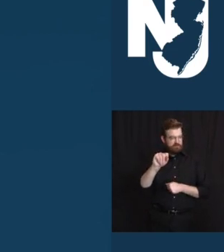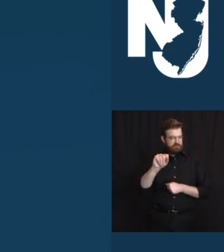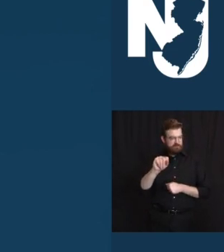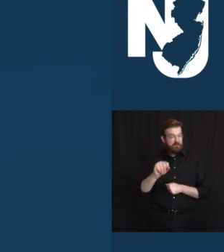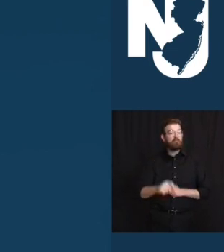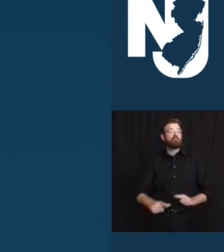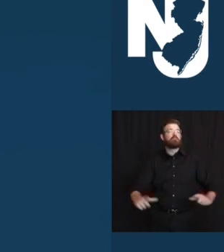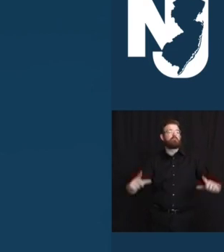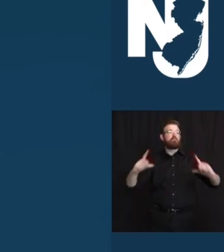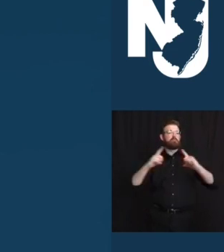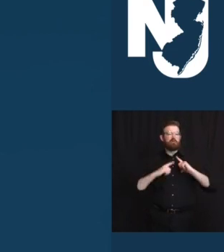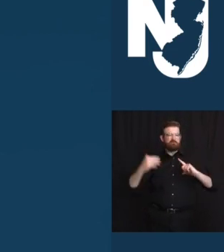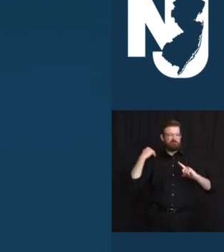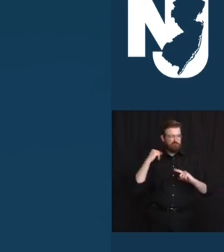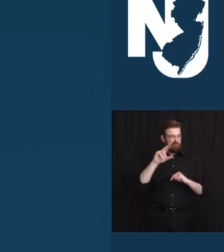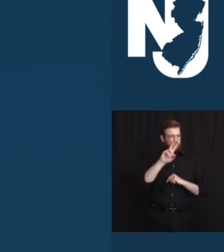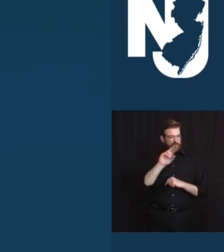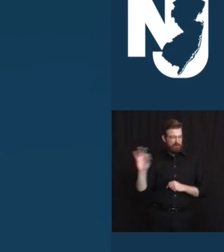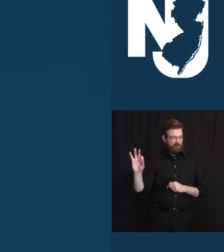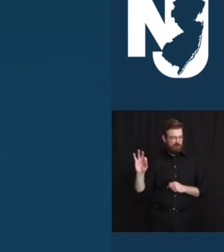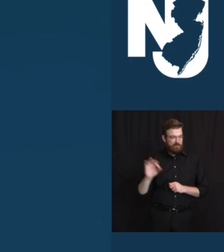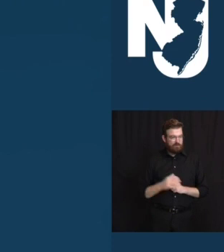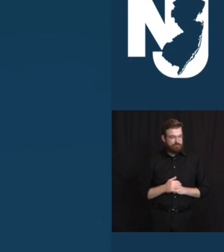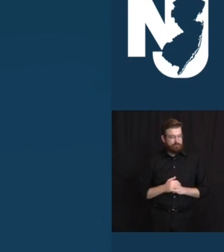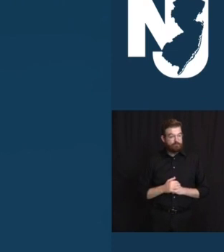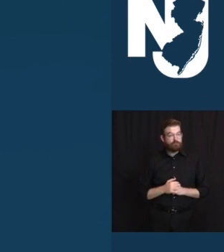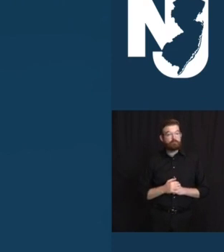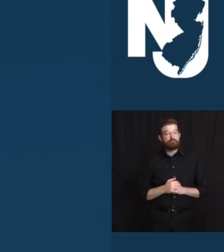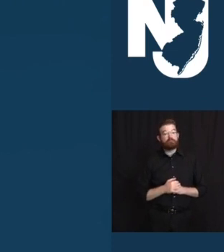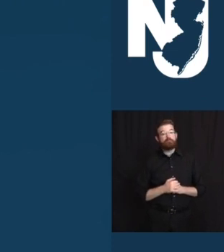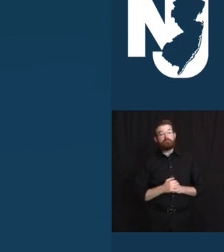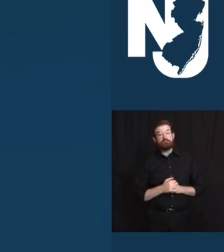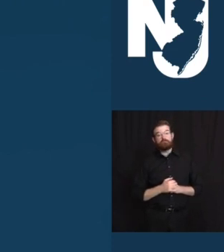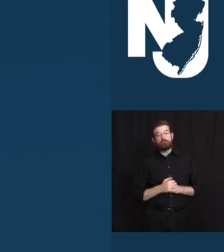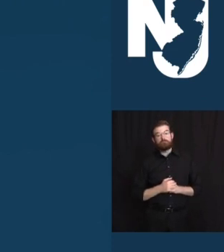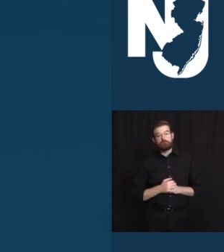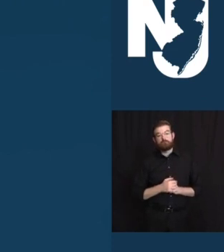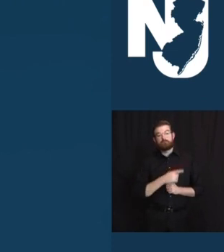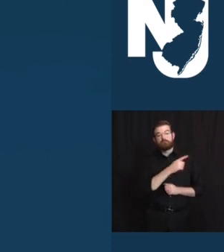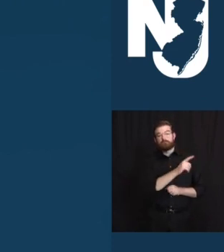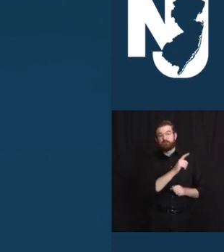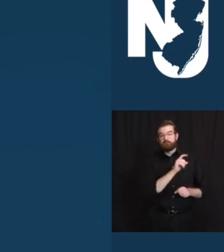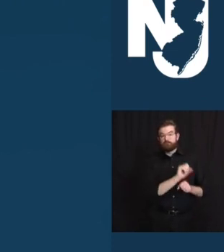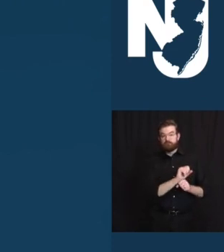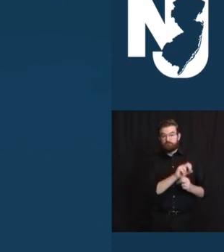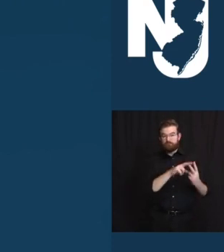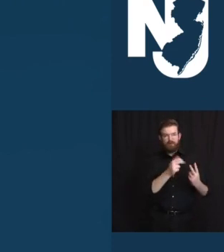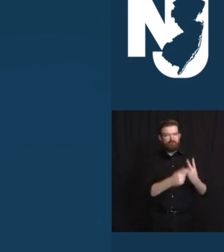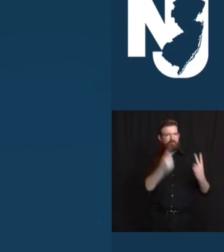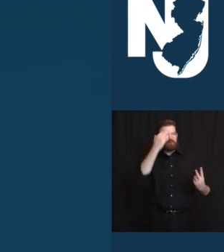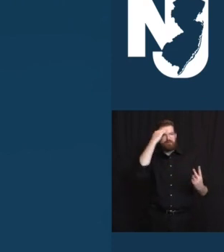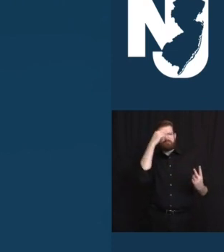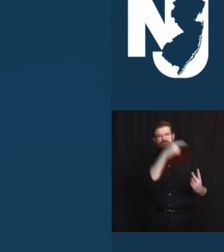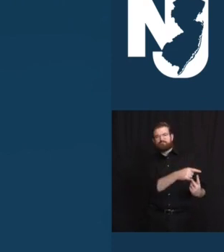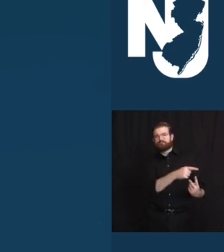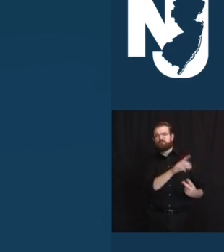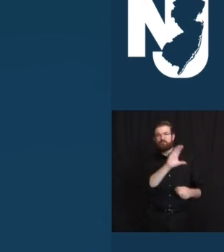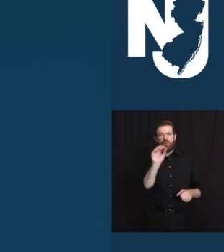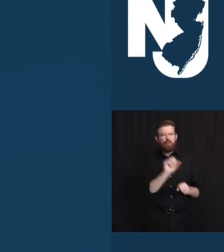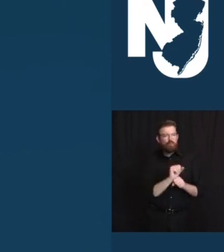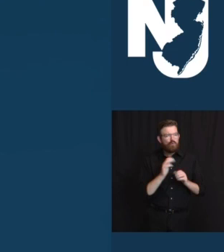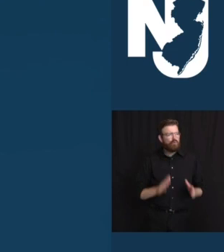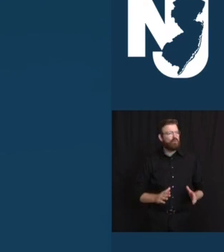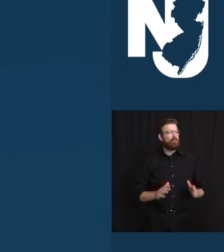2009. In both jobs, she was the one person everyone knew. co-workers and customers alike, the person who